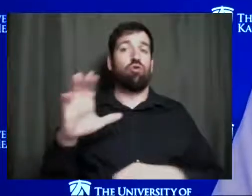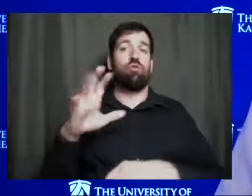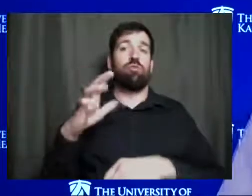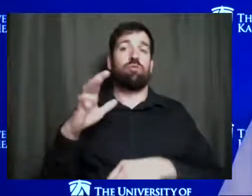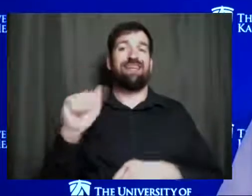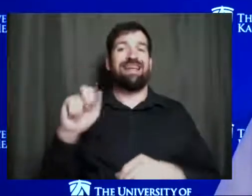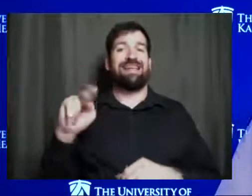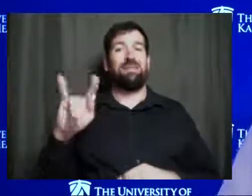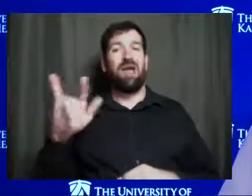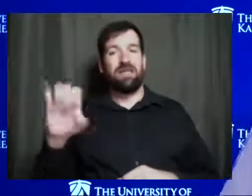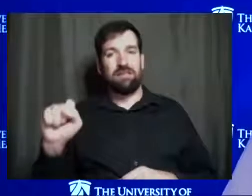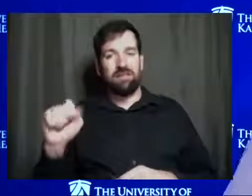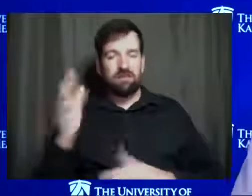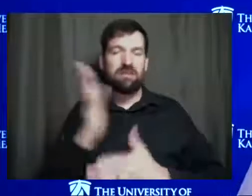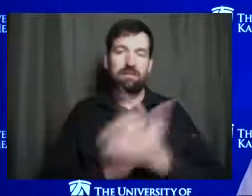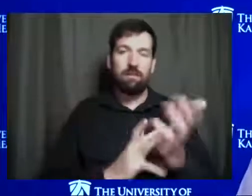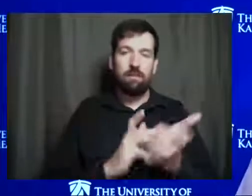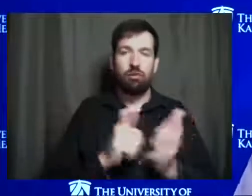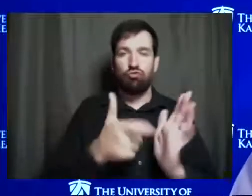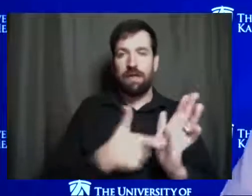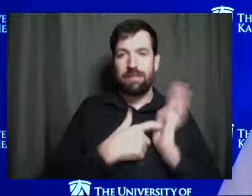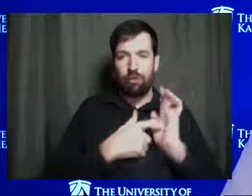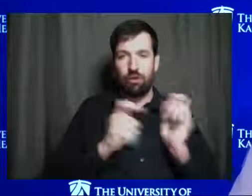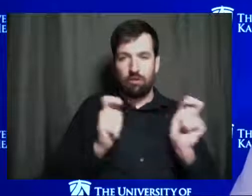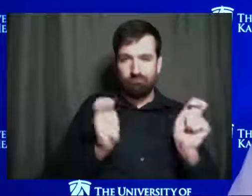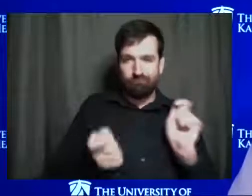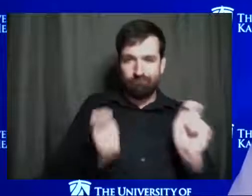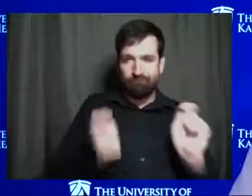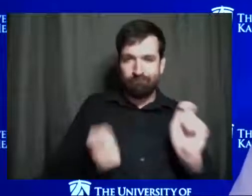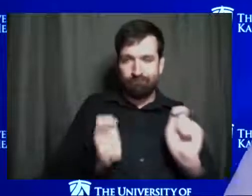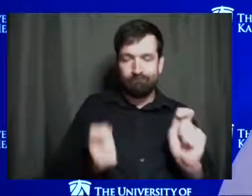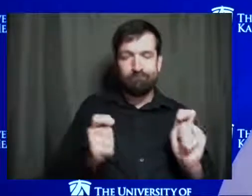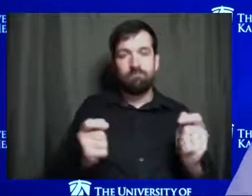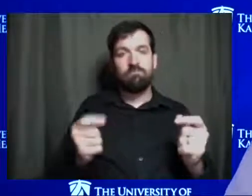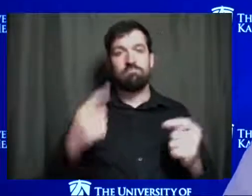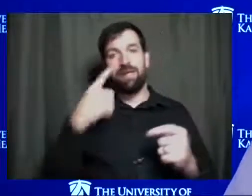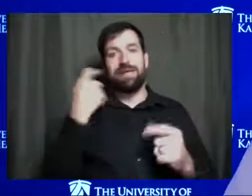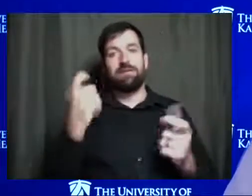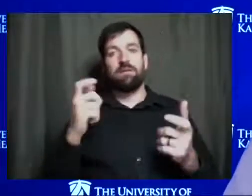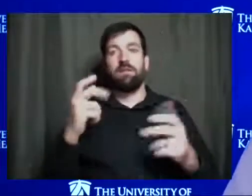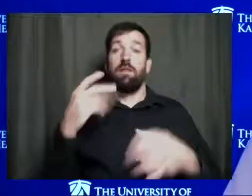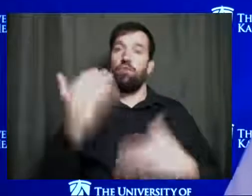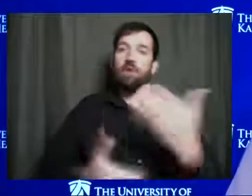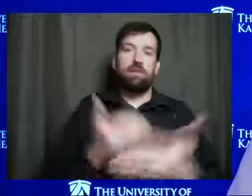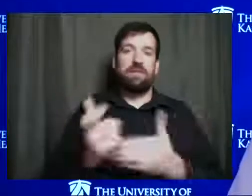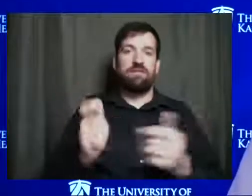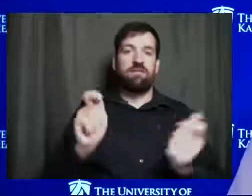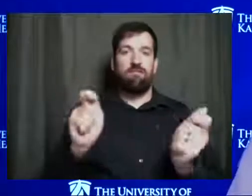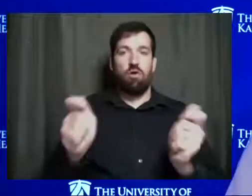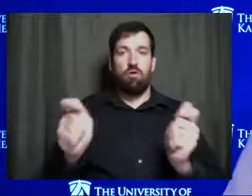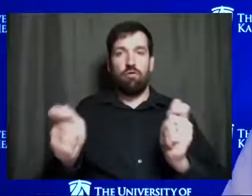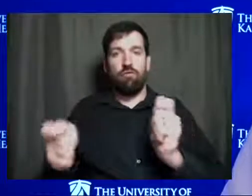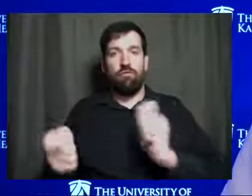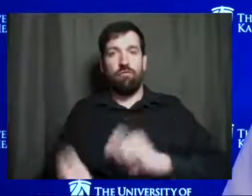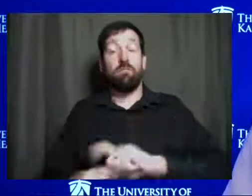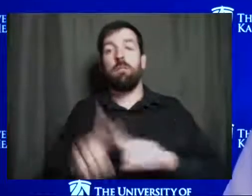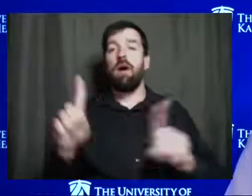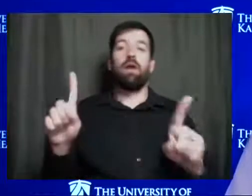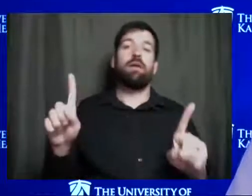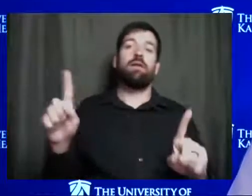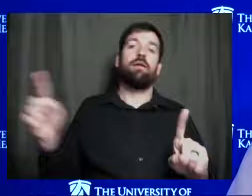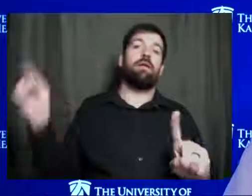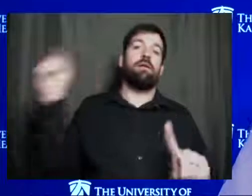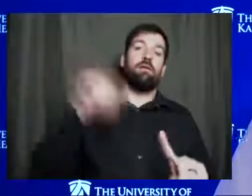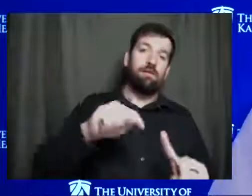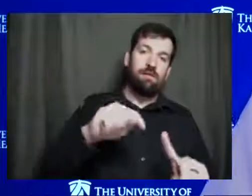criteria have differed just as the process has evolved. But I think that goes to, again,